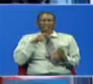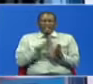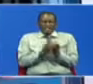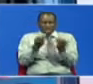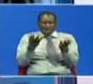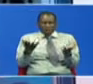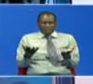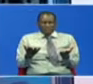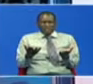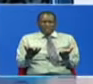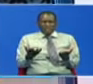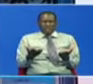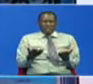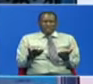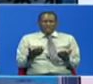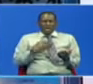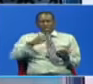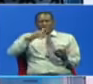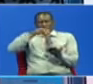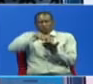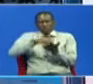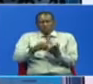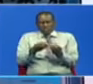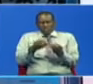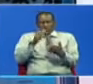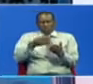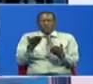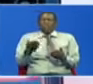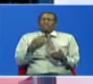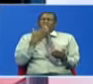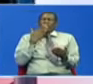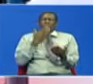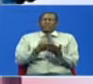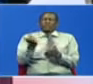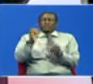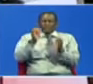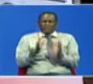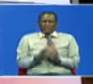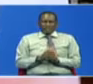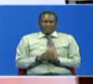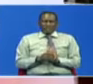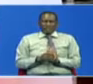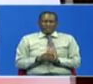were had underlying conditions and what were they? Thank you, Waziri.